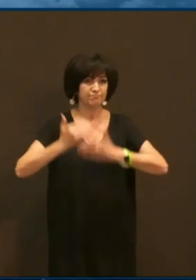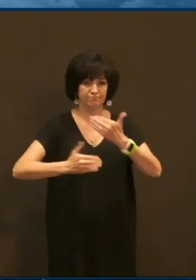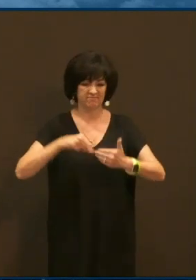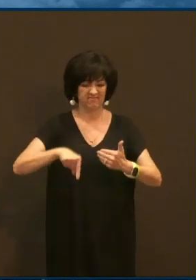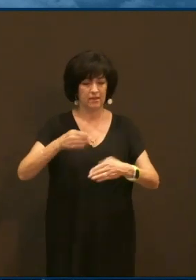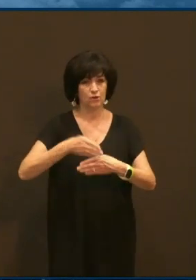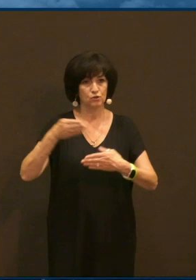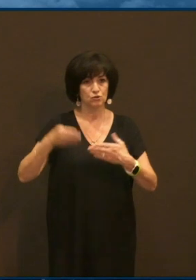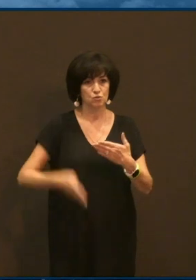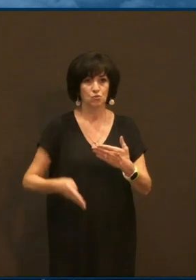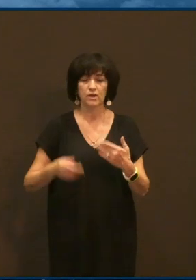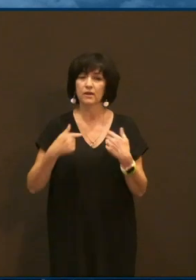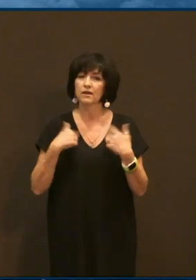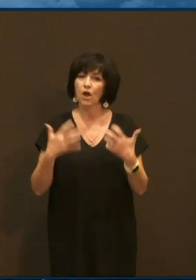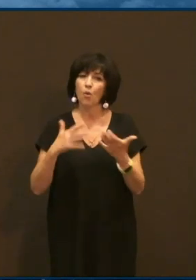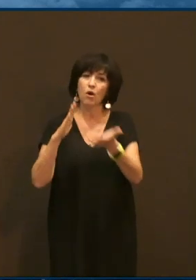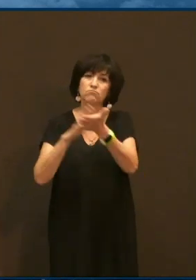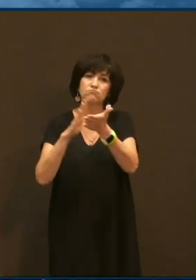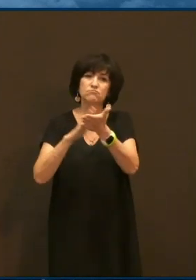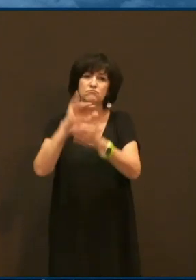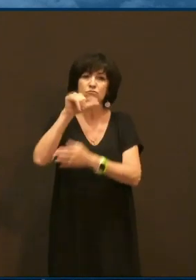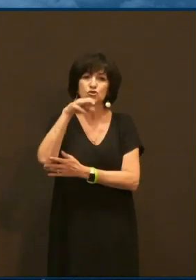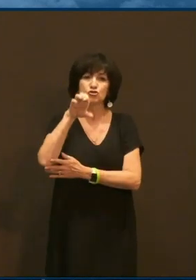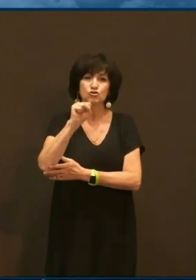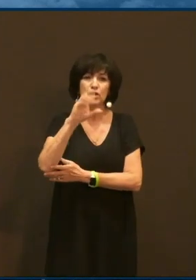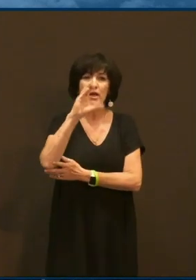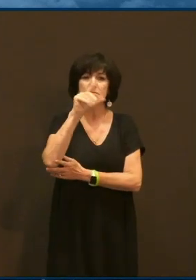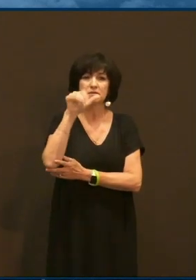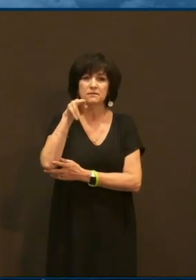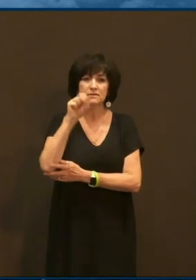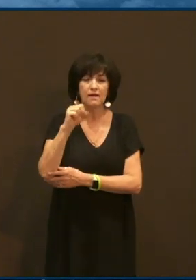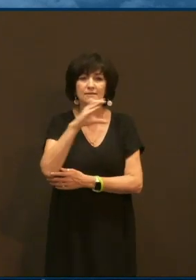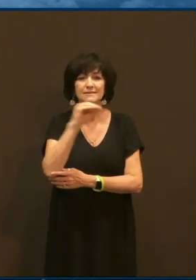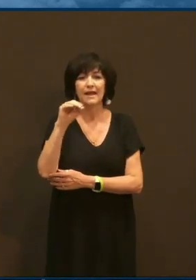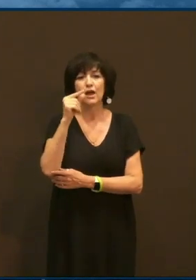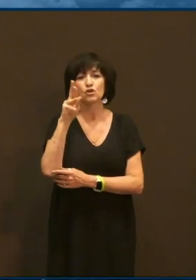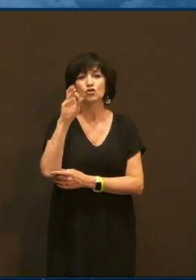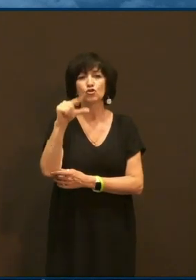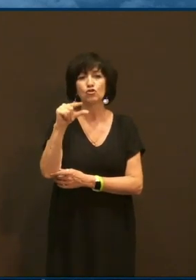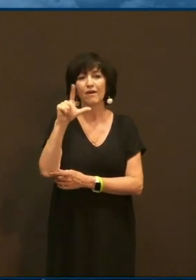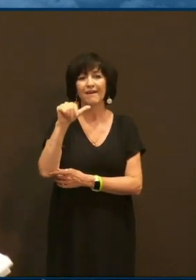out to James Collins and Greg Lane from DTI,